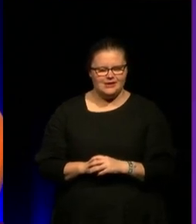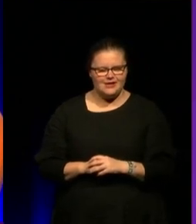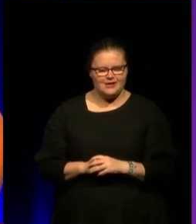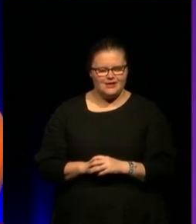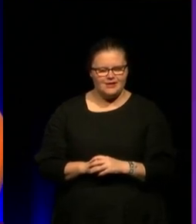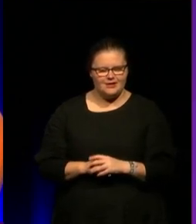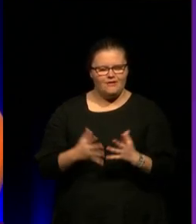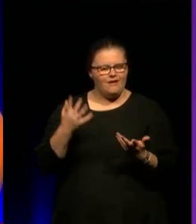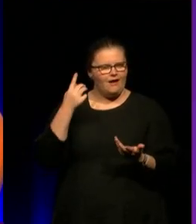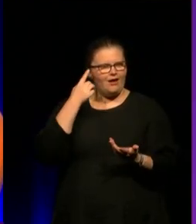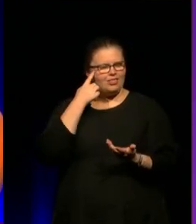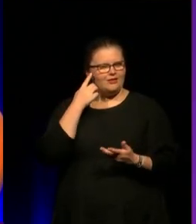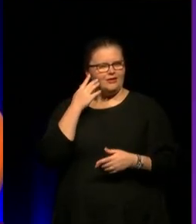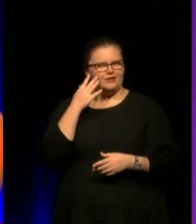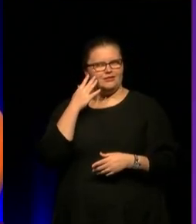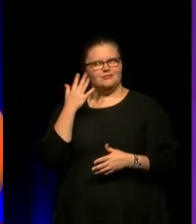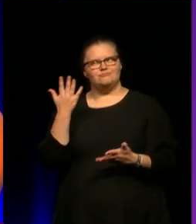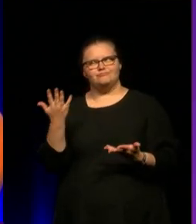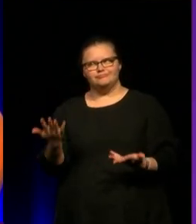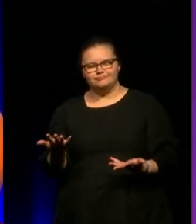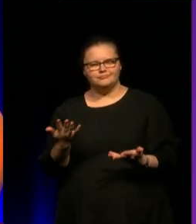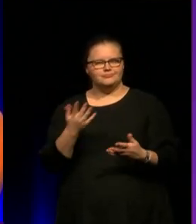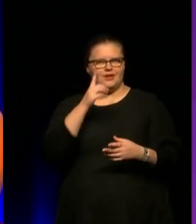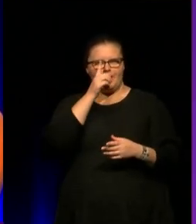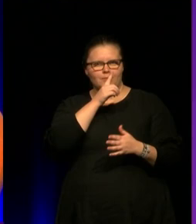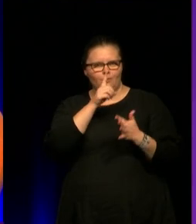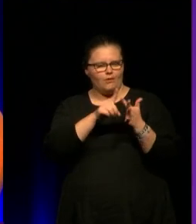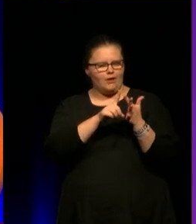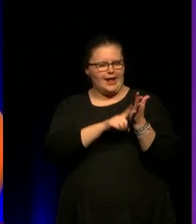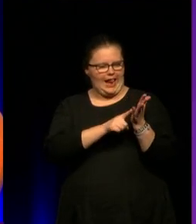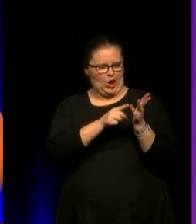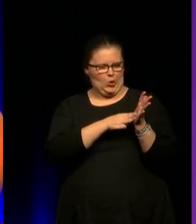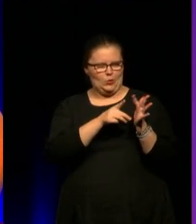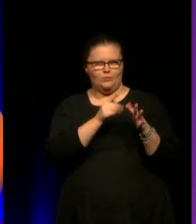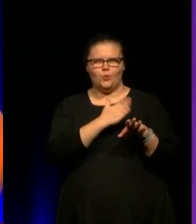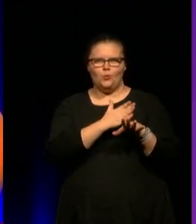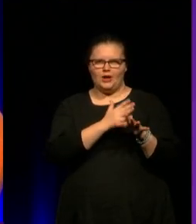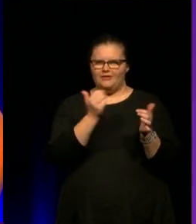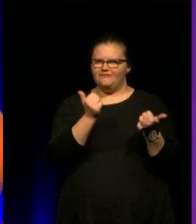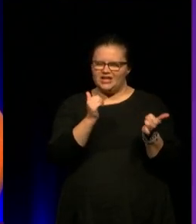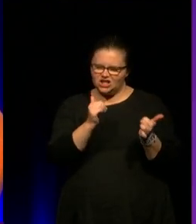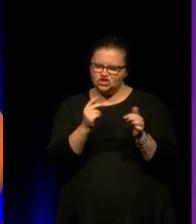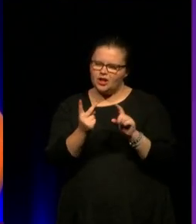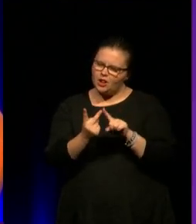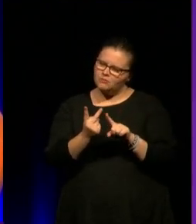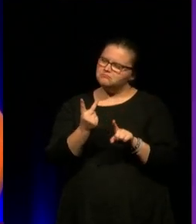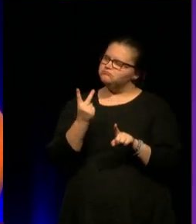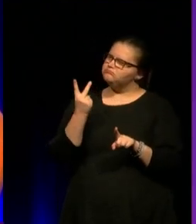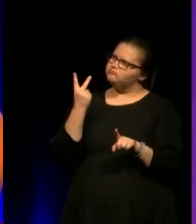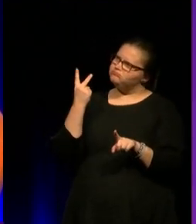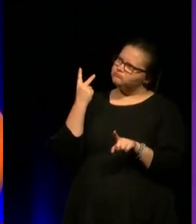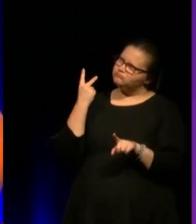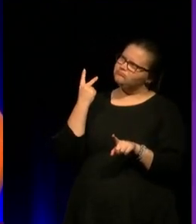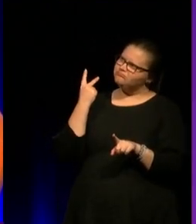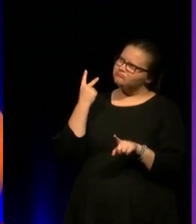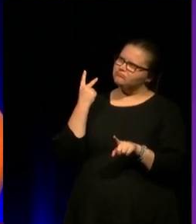when people's journey at Alloom comes to an end and they look back at the end of their careers on the time at Alloom, I